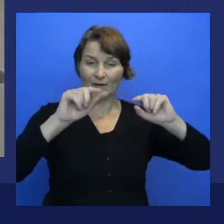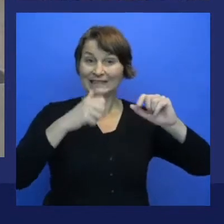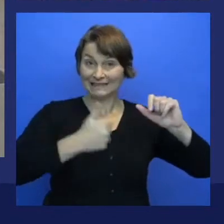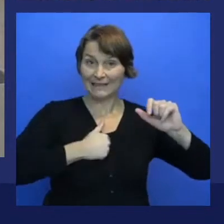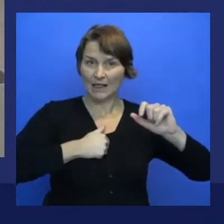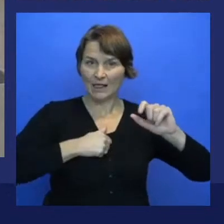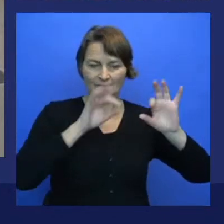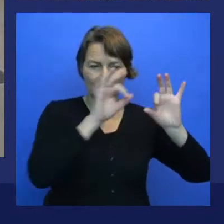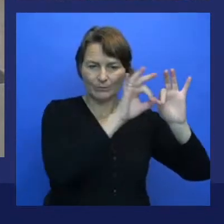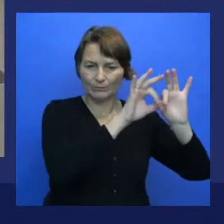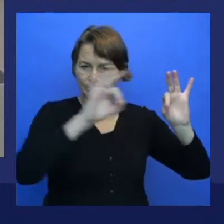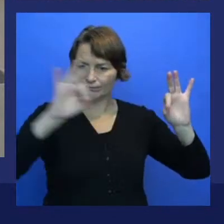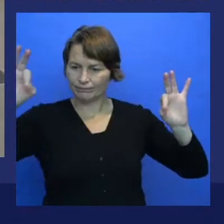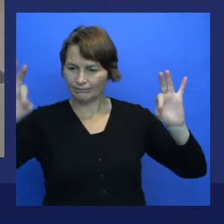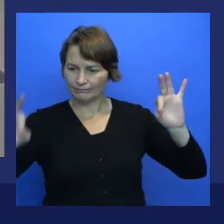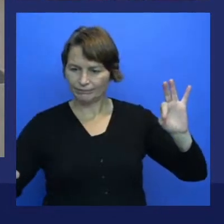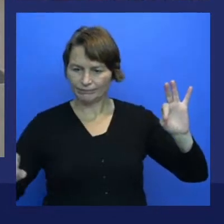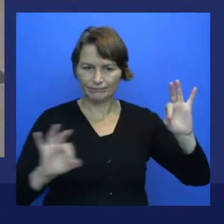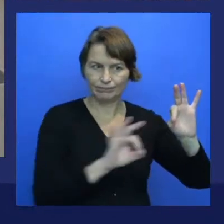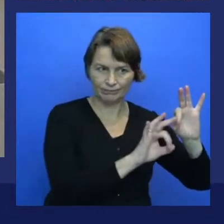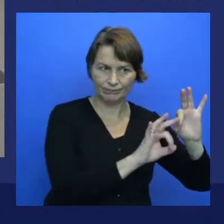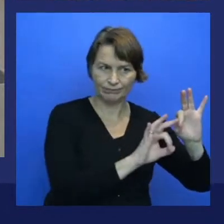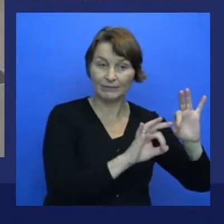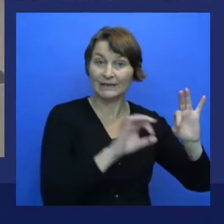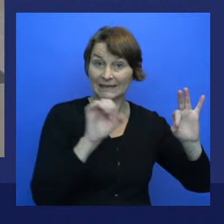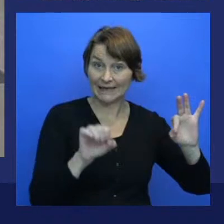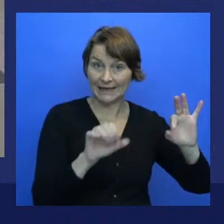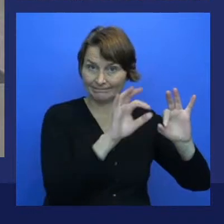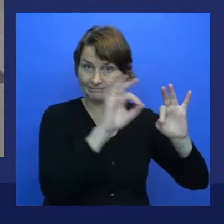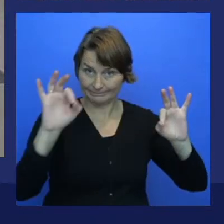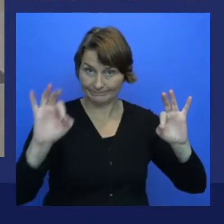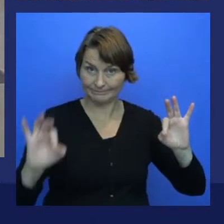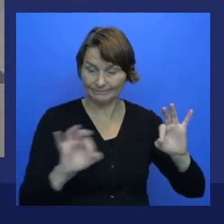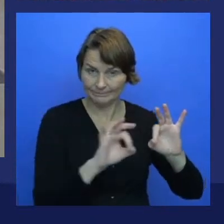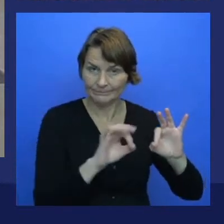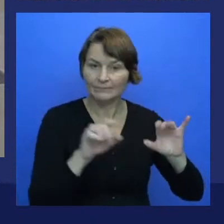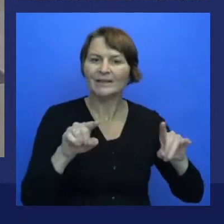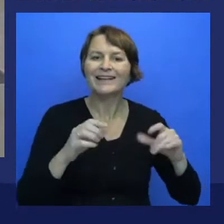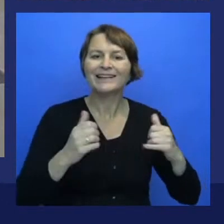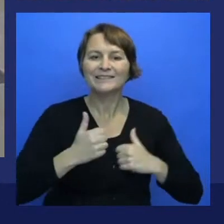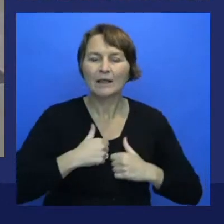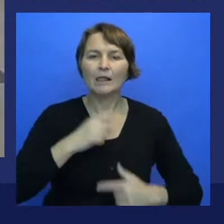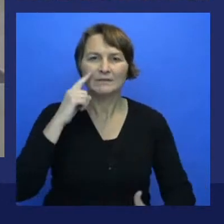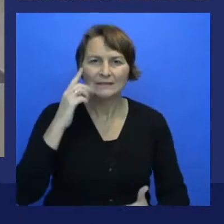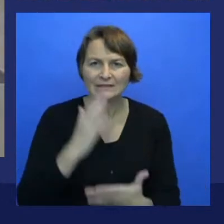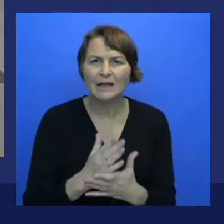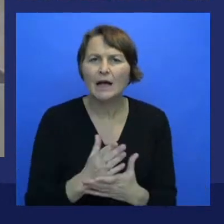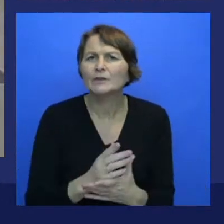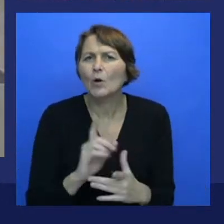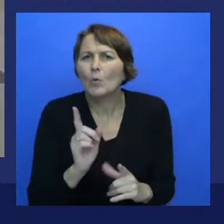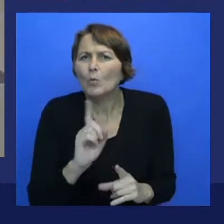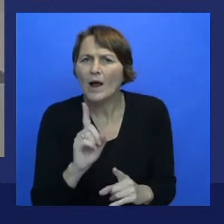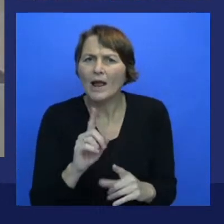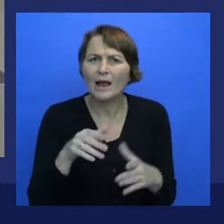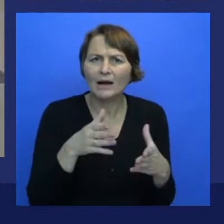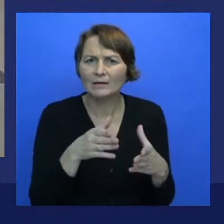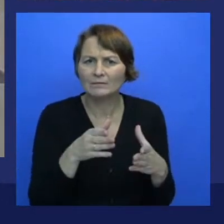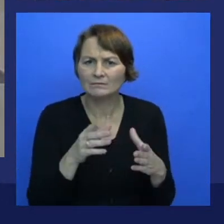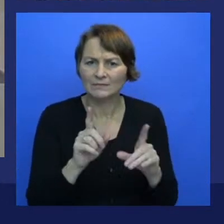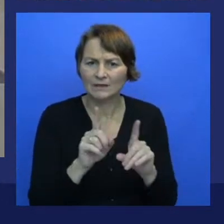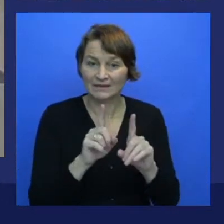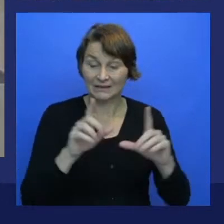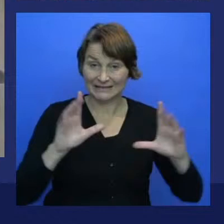even more specific. So imagine being able to use these three in combination. We have customers, for example, in New York, RXR, which is a very